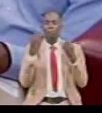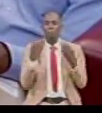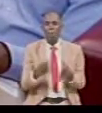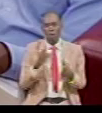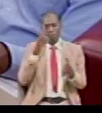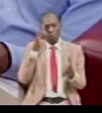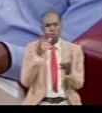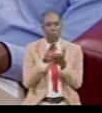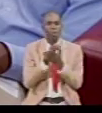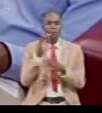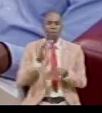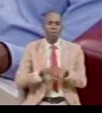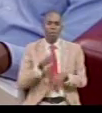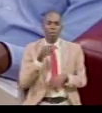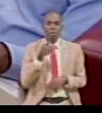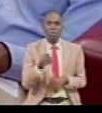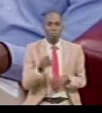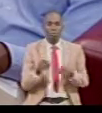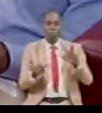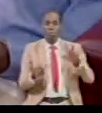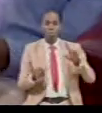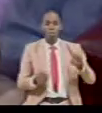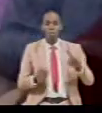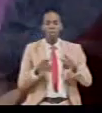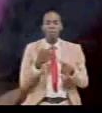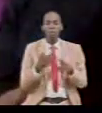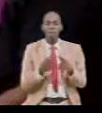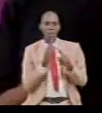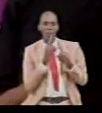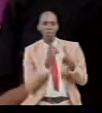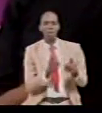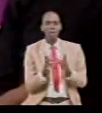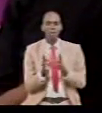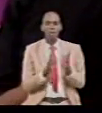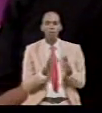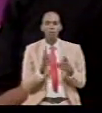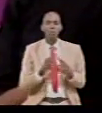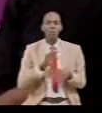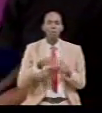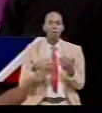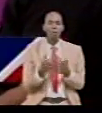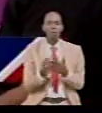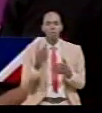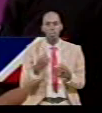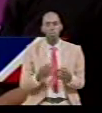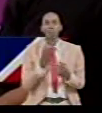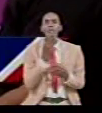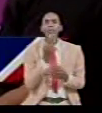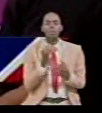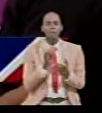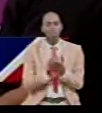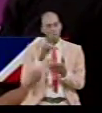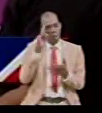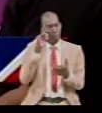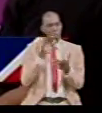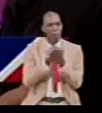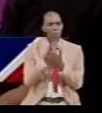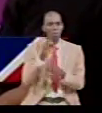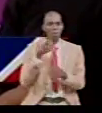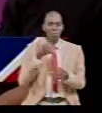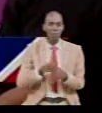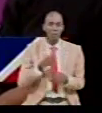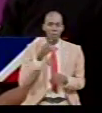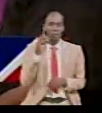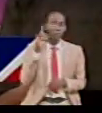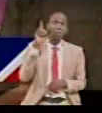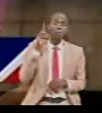verse 31, then said Jesus to those Jews which believed on him, if ye continue in